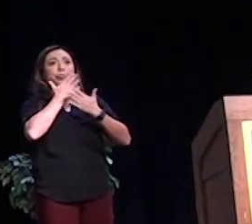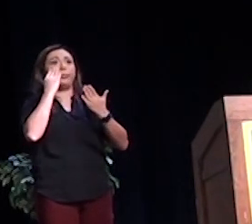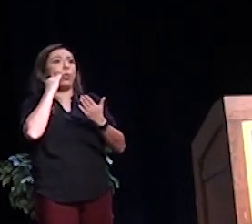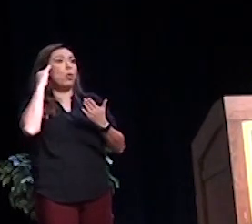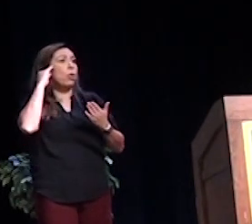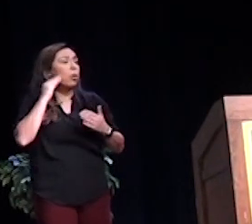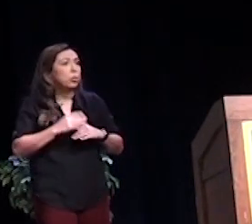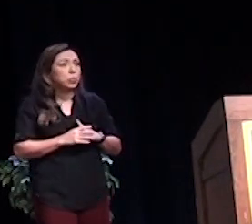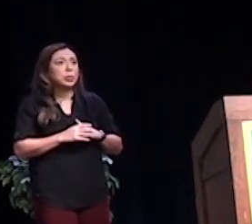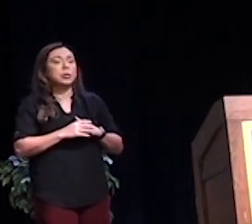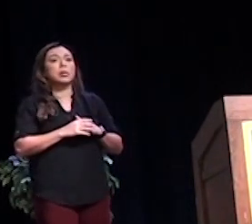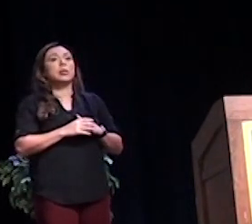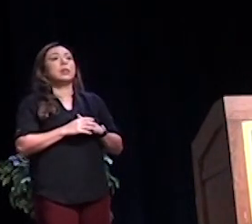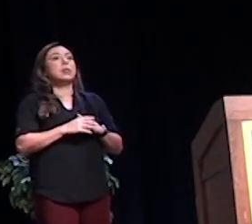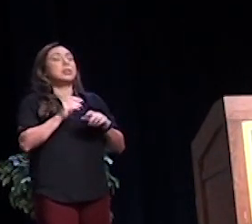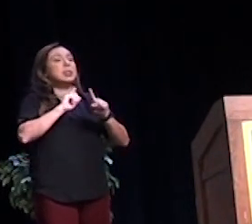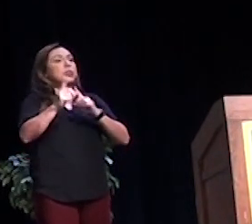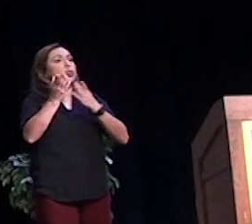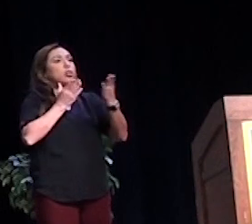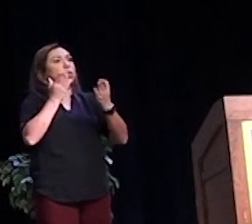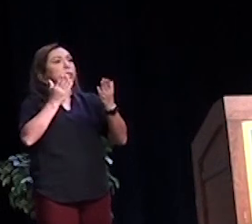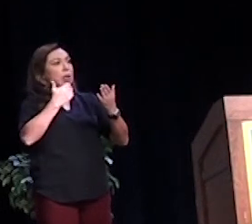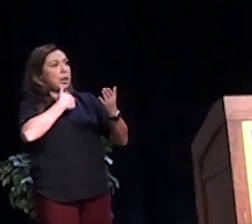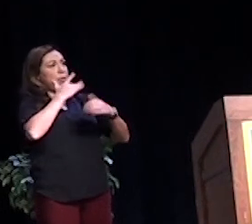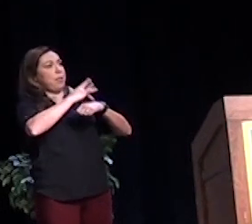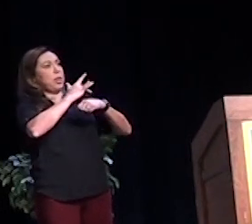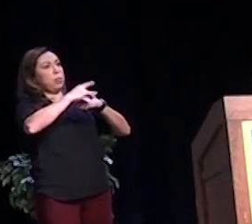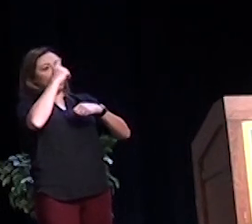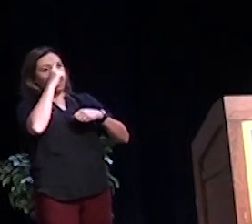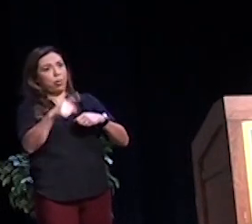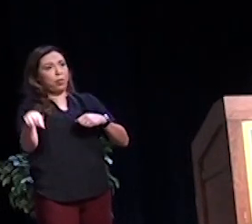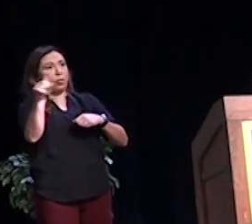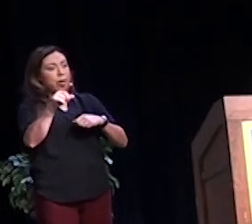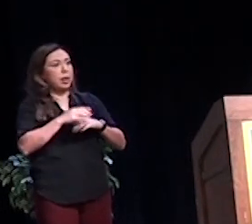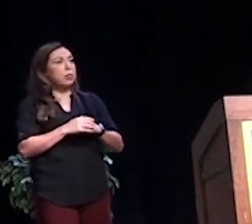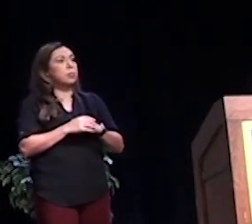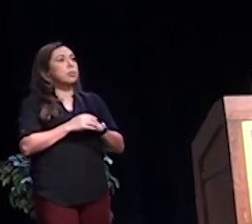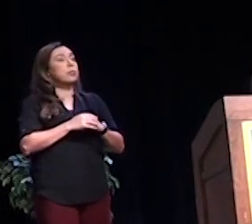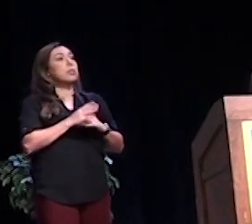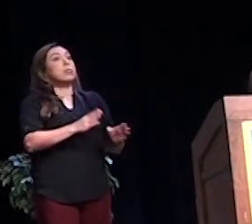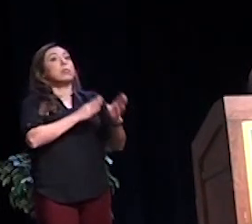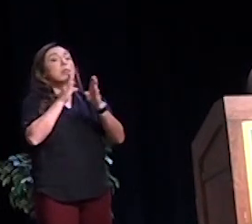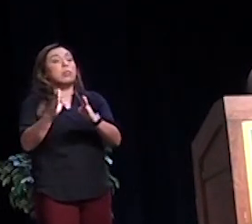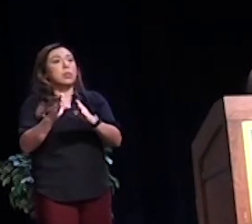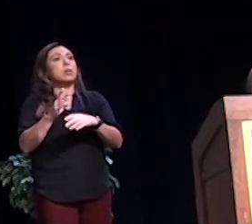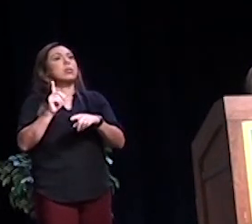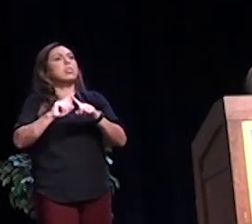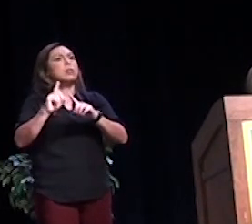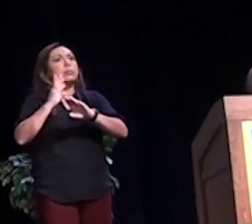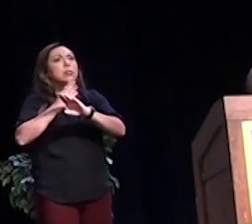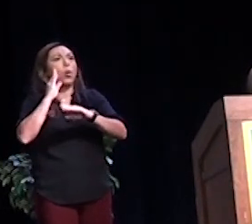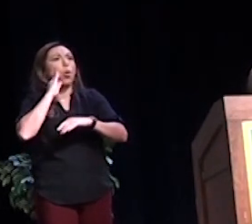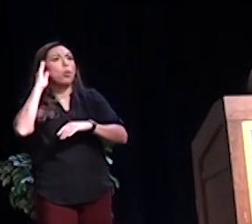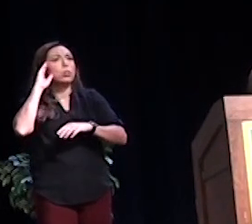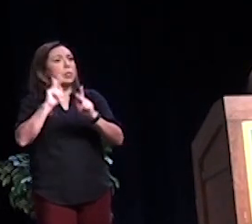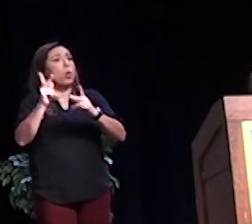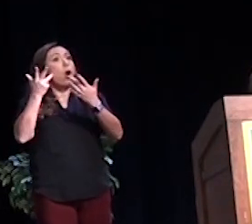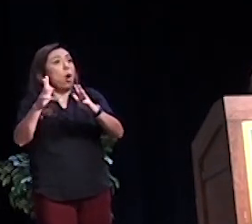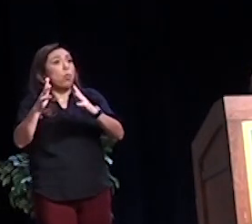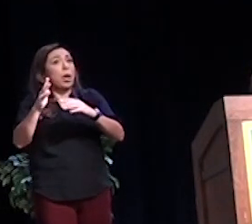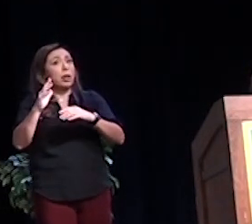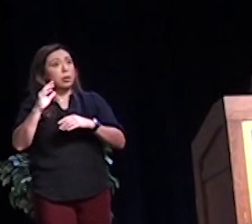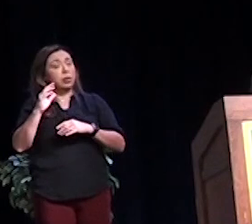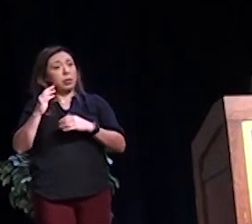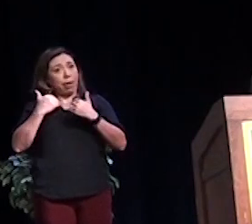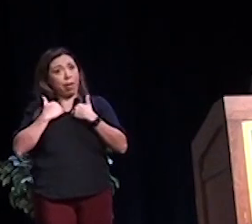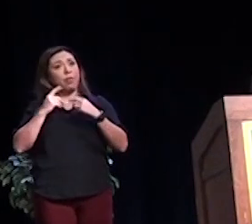homeless with services on site for them. It includes funding to rehab homes that people already own and that